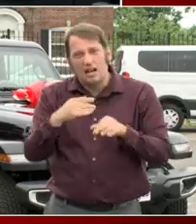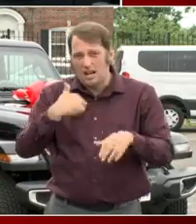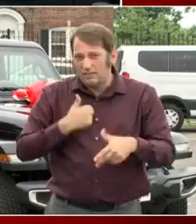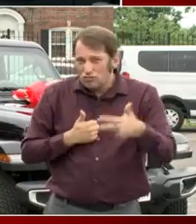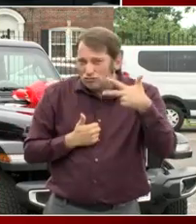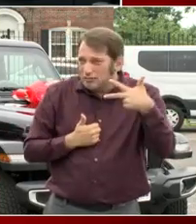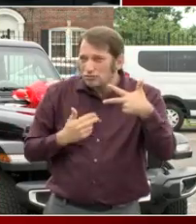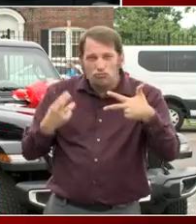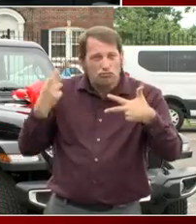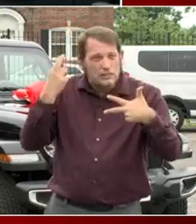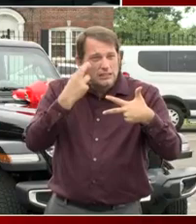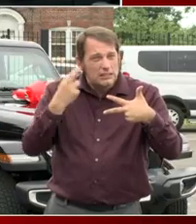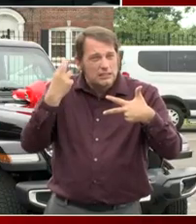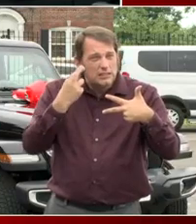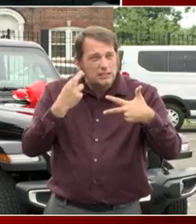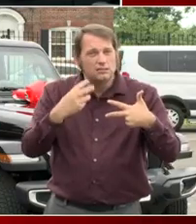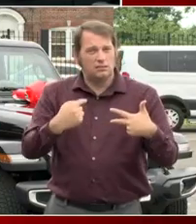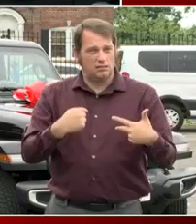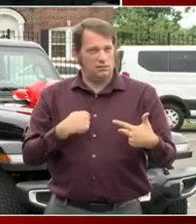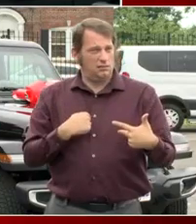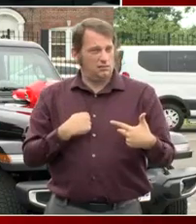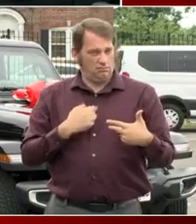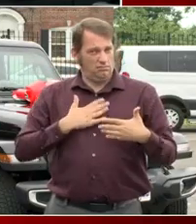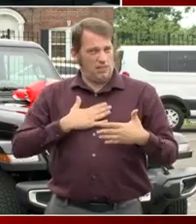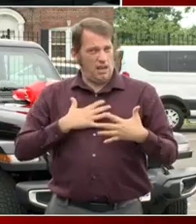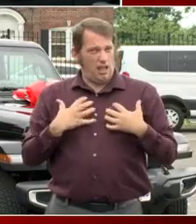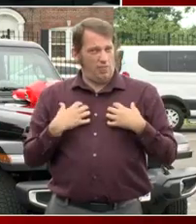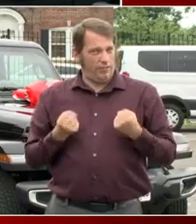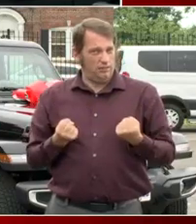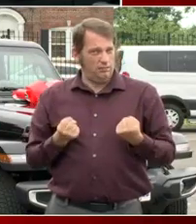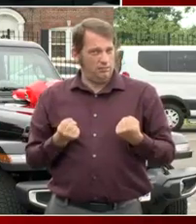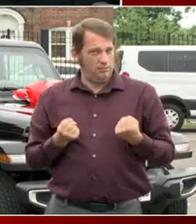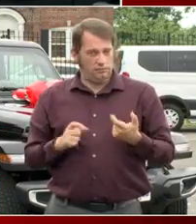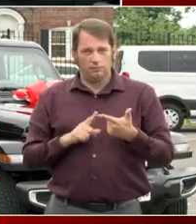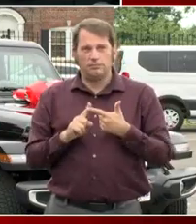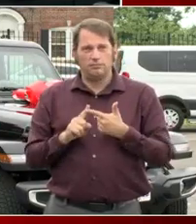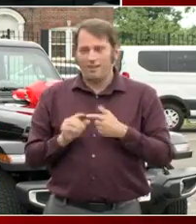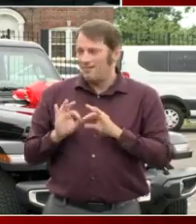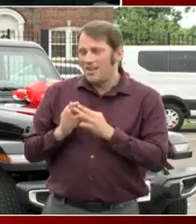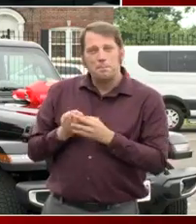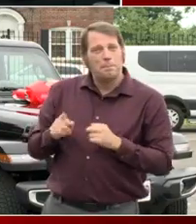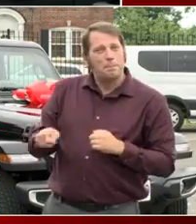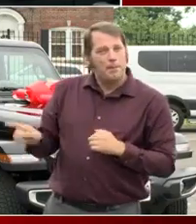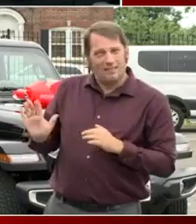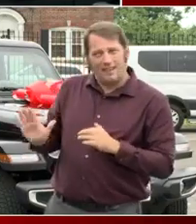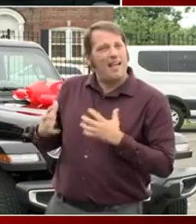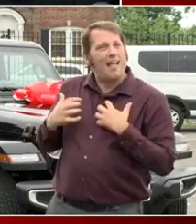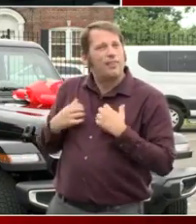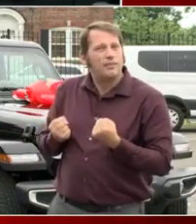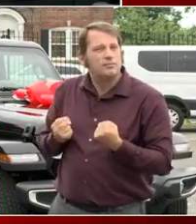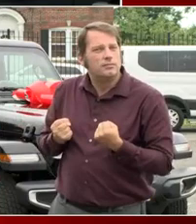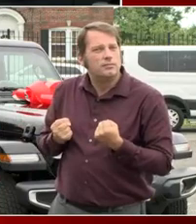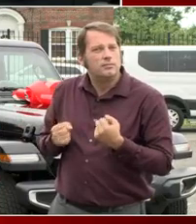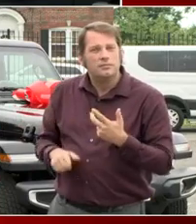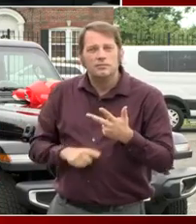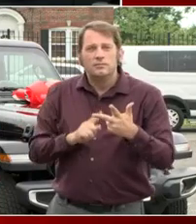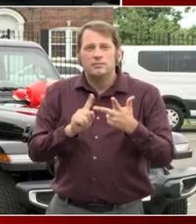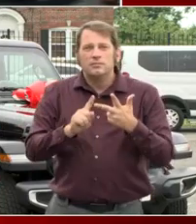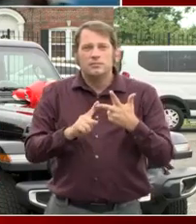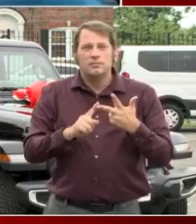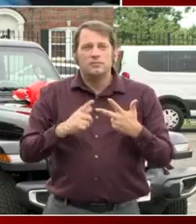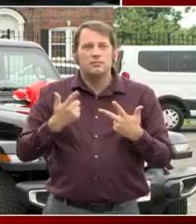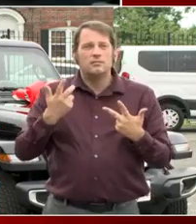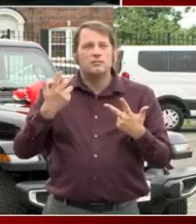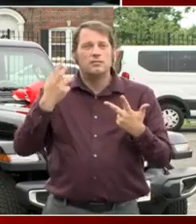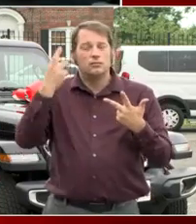health. 2, for the health of your family. But there's a 3rd reason that people seem to forget, and that